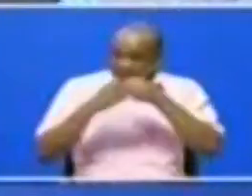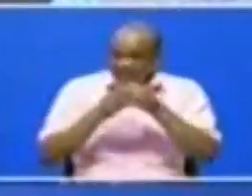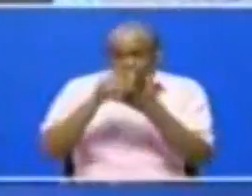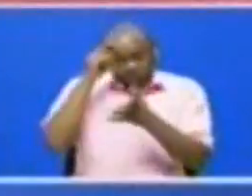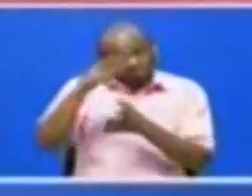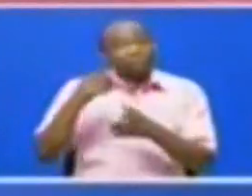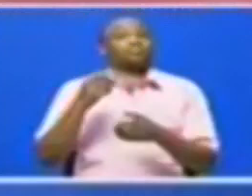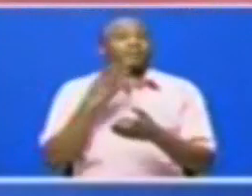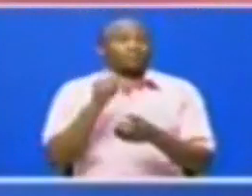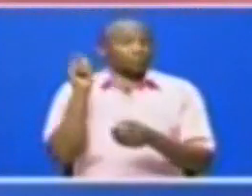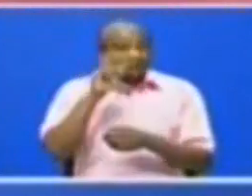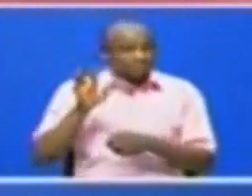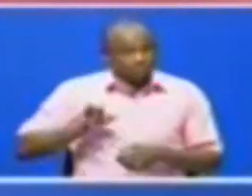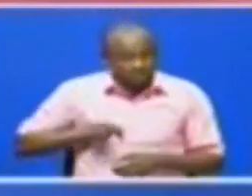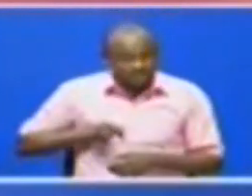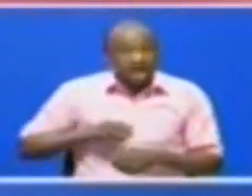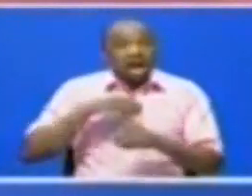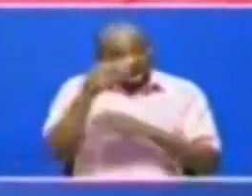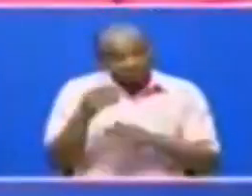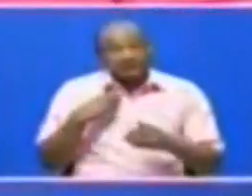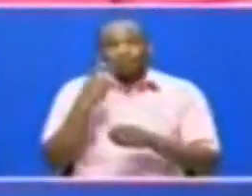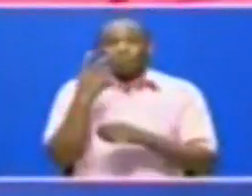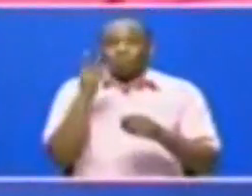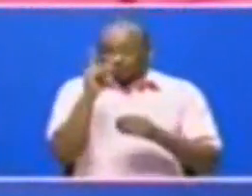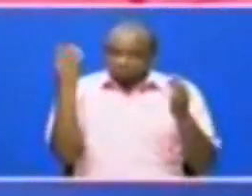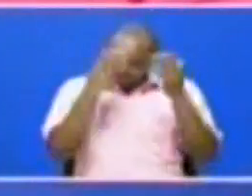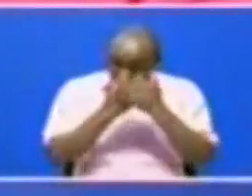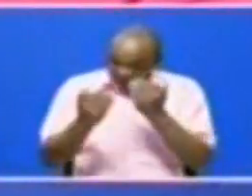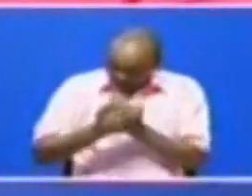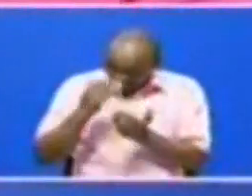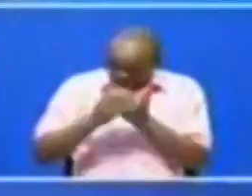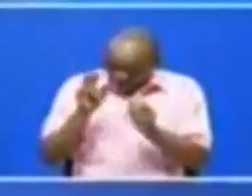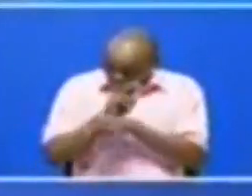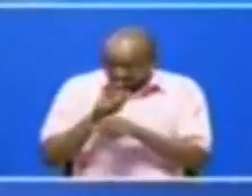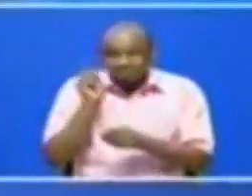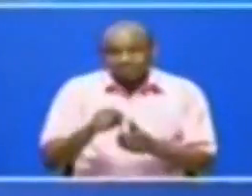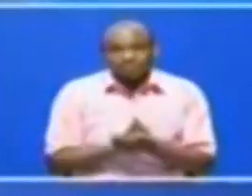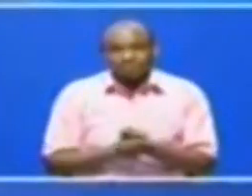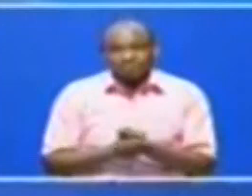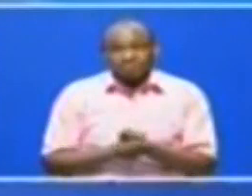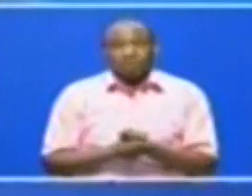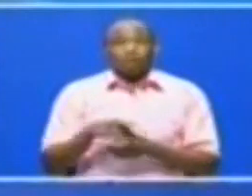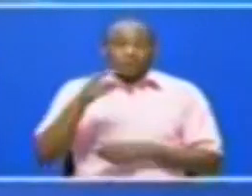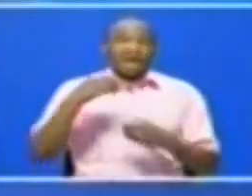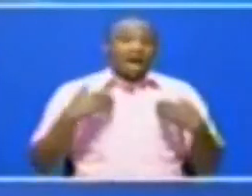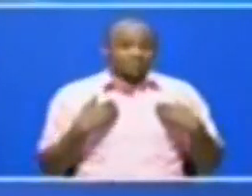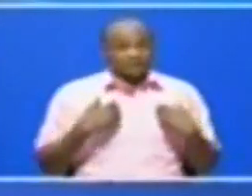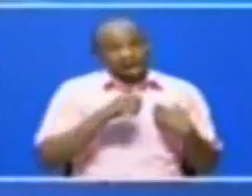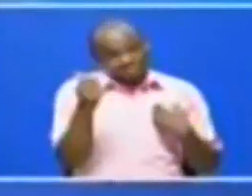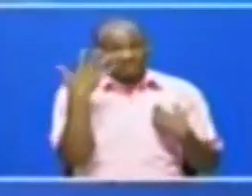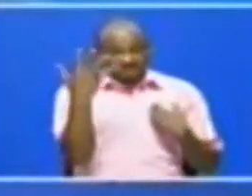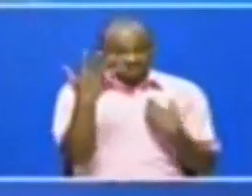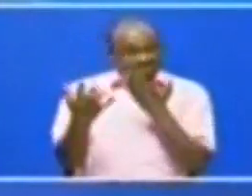be discharged from Nairobi Women's after spending a night under routine care. We are still having another